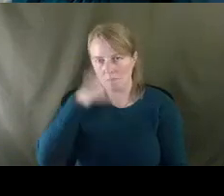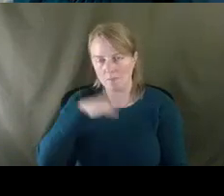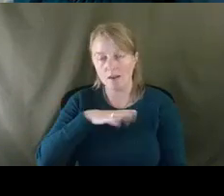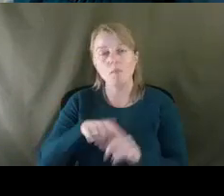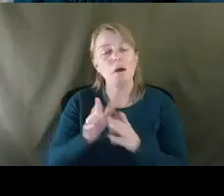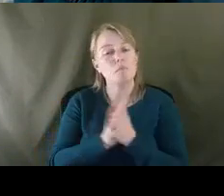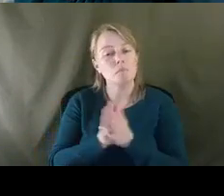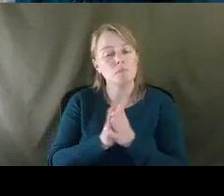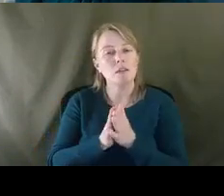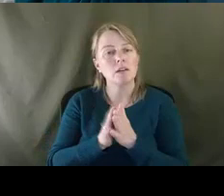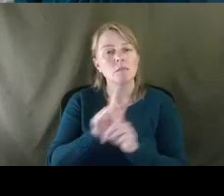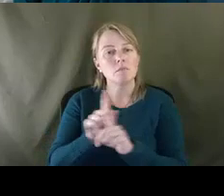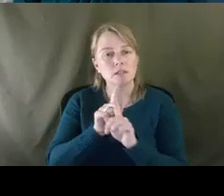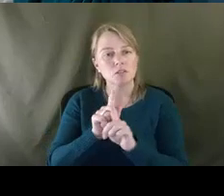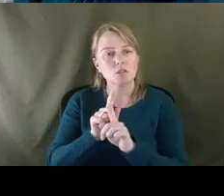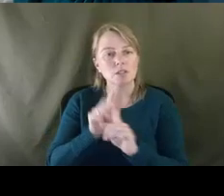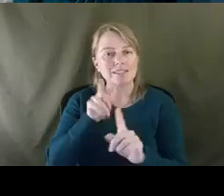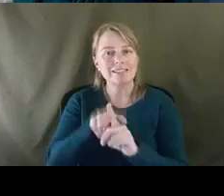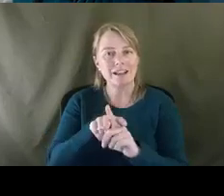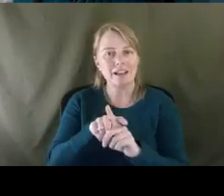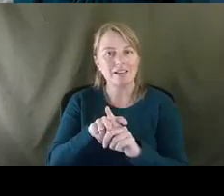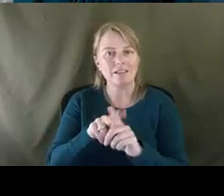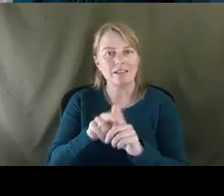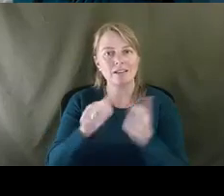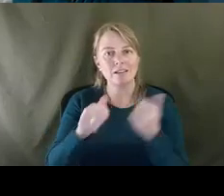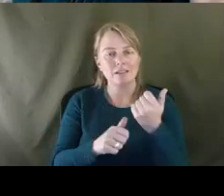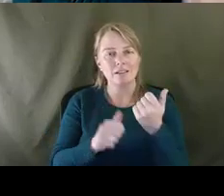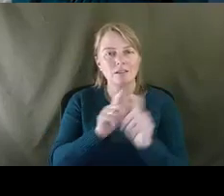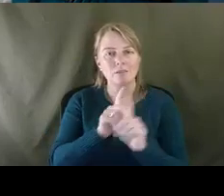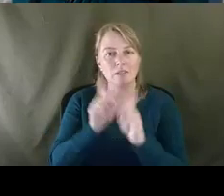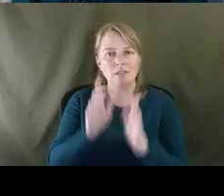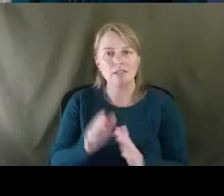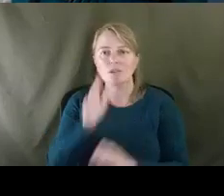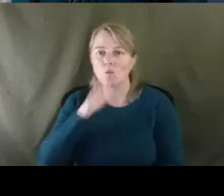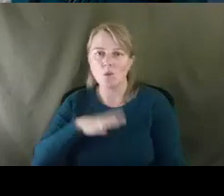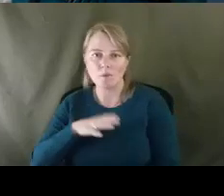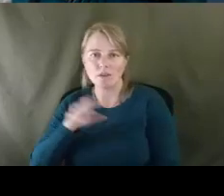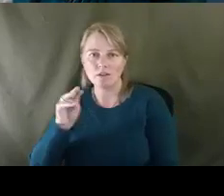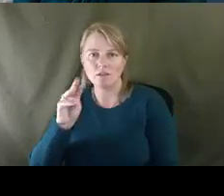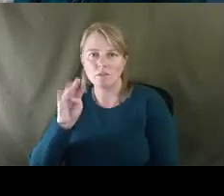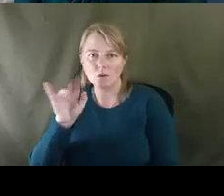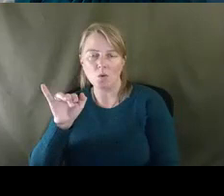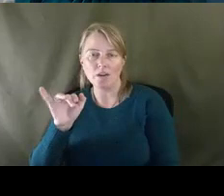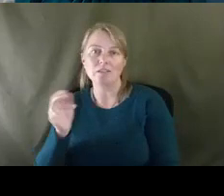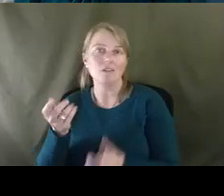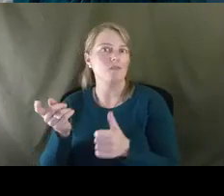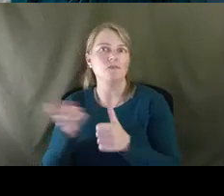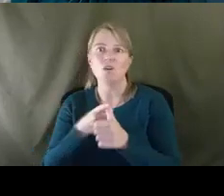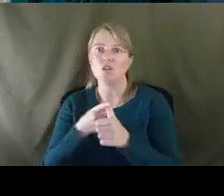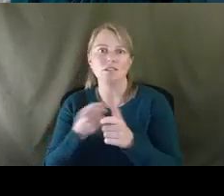mentor assigned mentees. And can you guess, women and minorities are often the very first to sign up for programs like